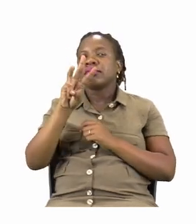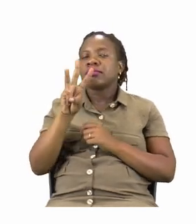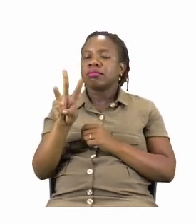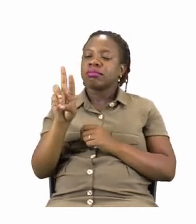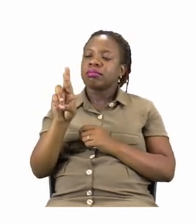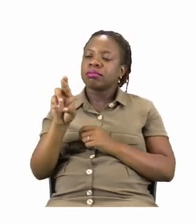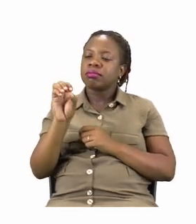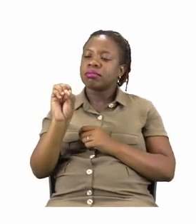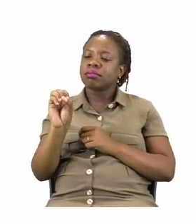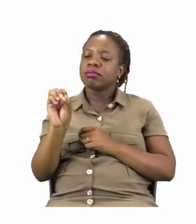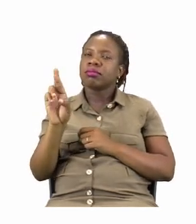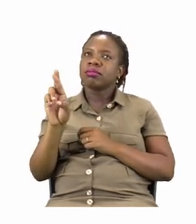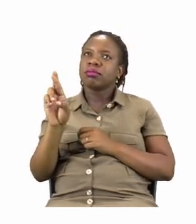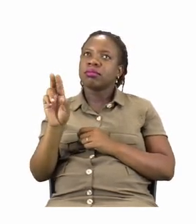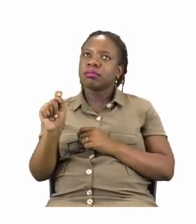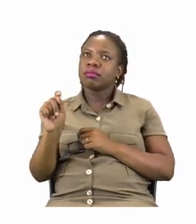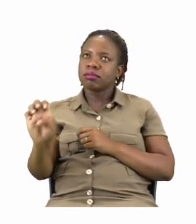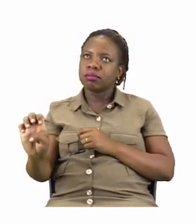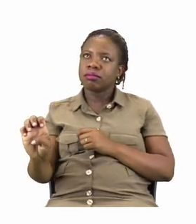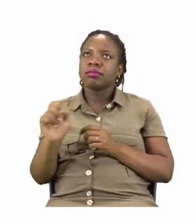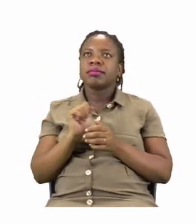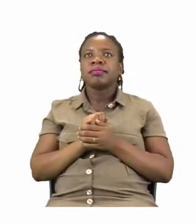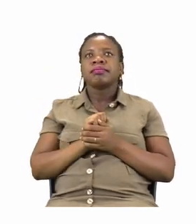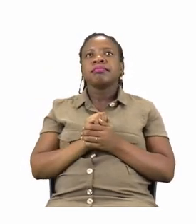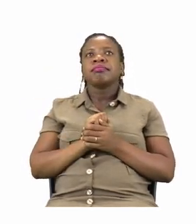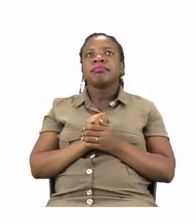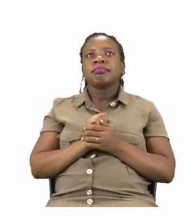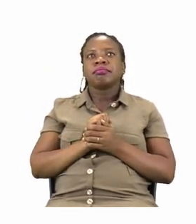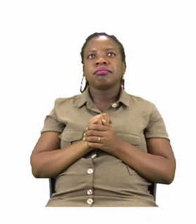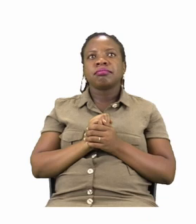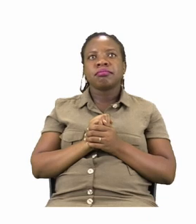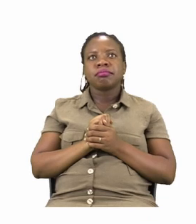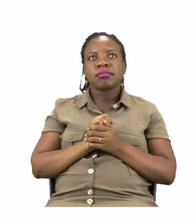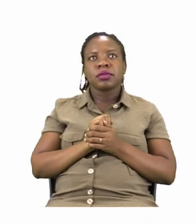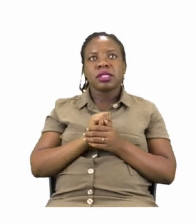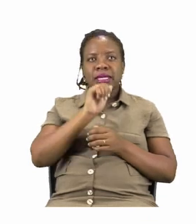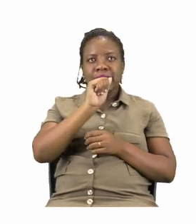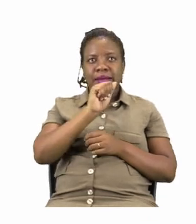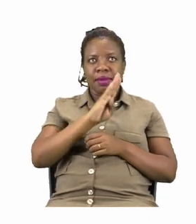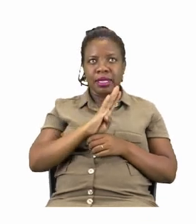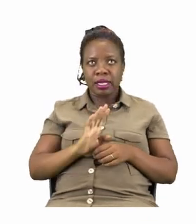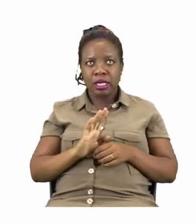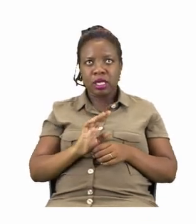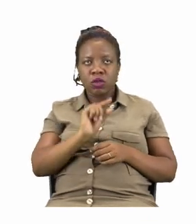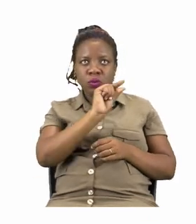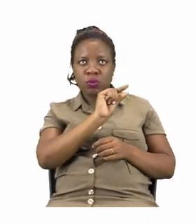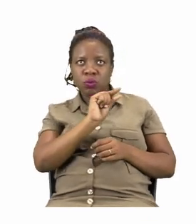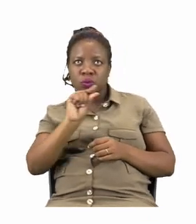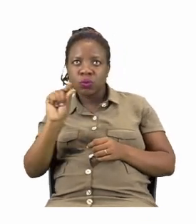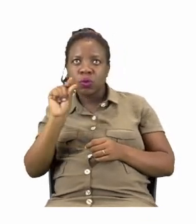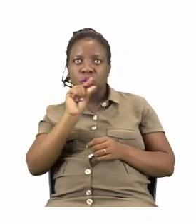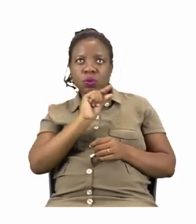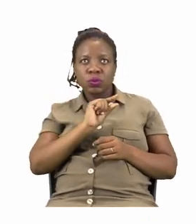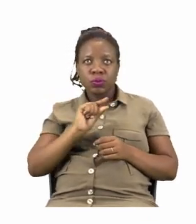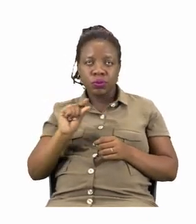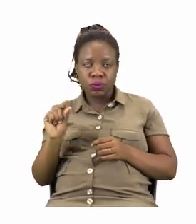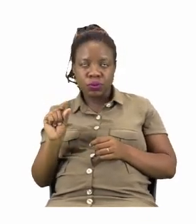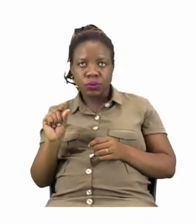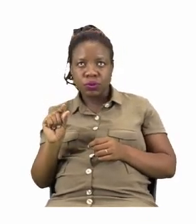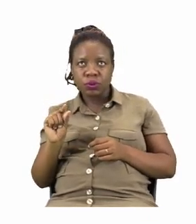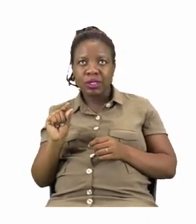sentence with the past forms of verbs given in the brackets. So there you will see you have